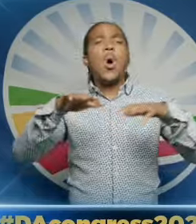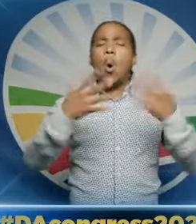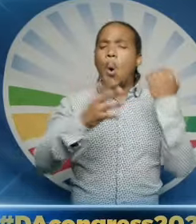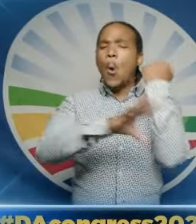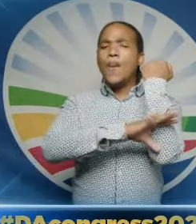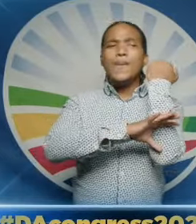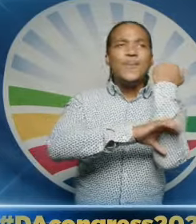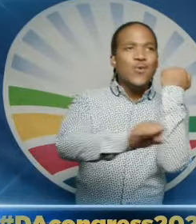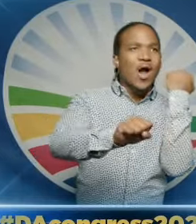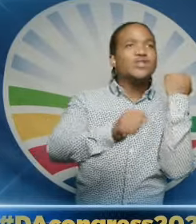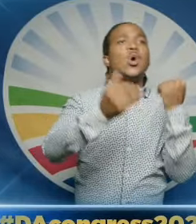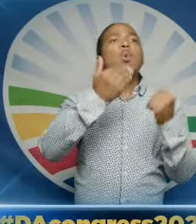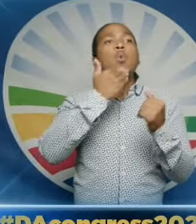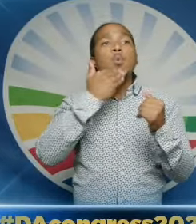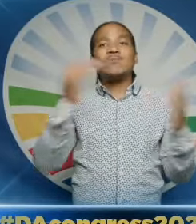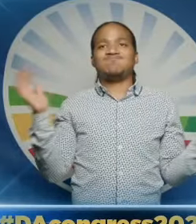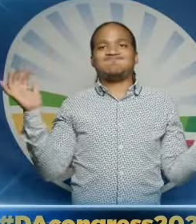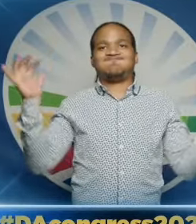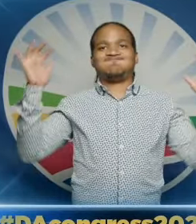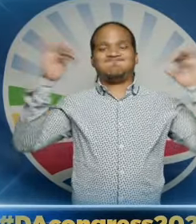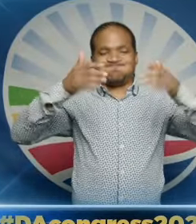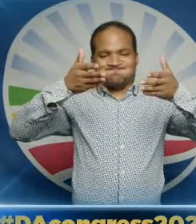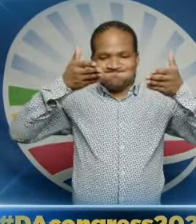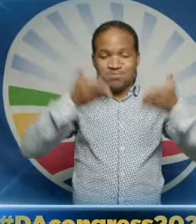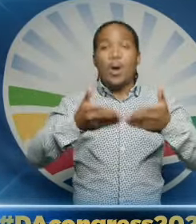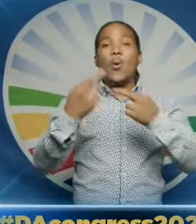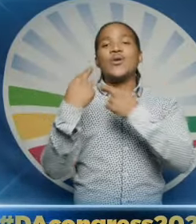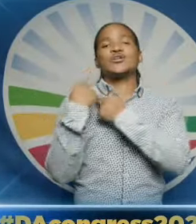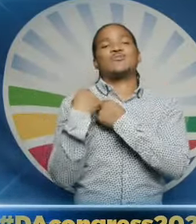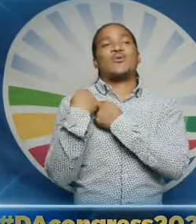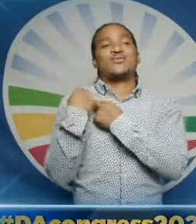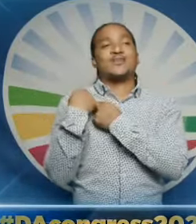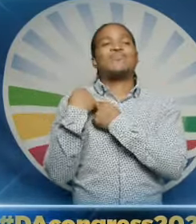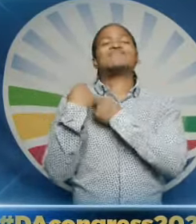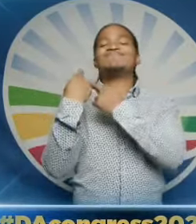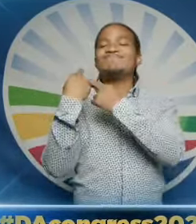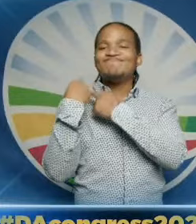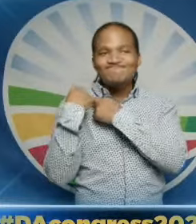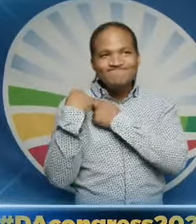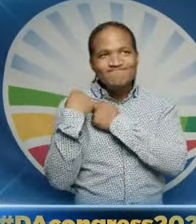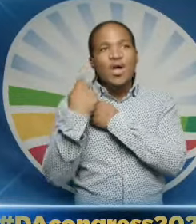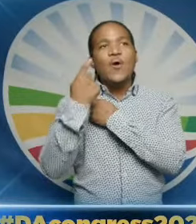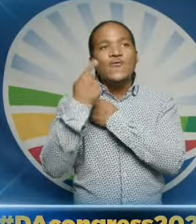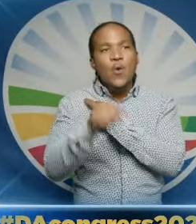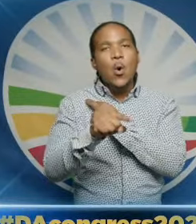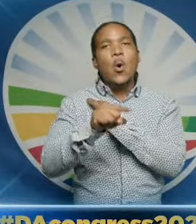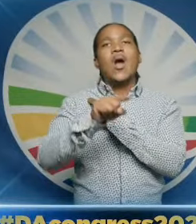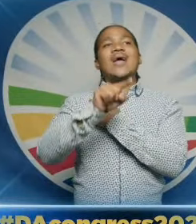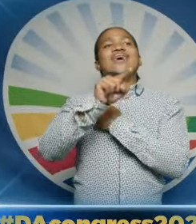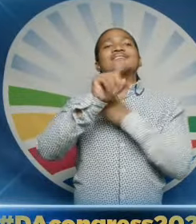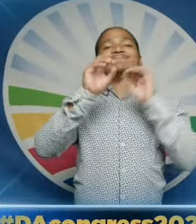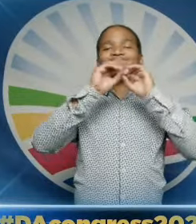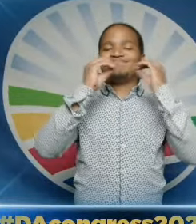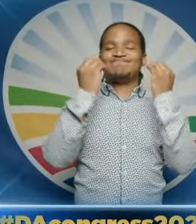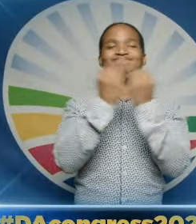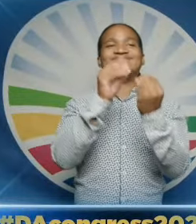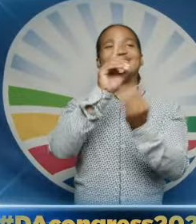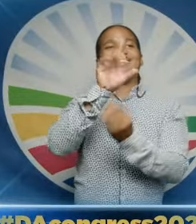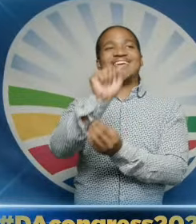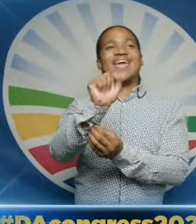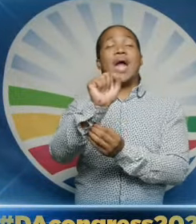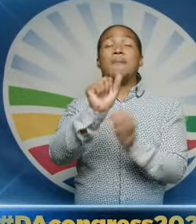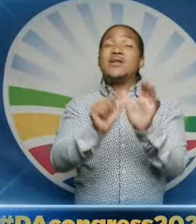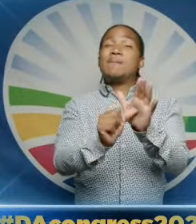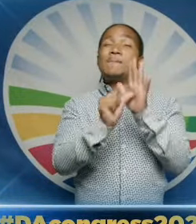branch, you are politically responsible and accountable for the entire organization. But